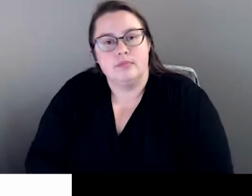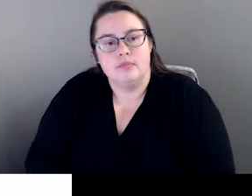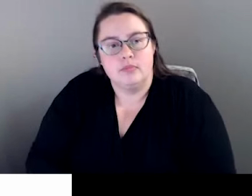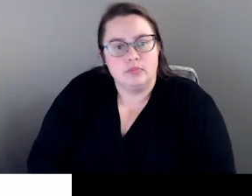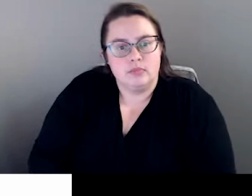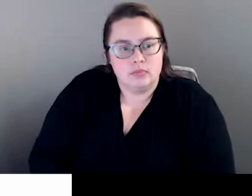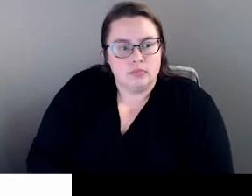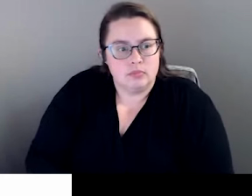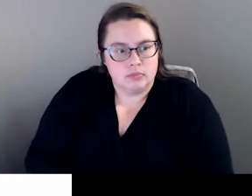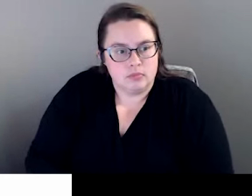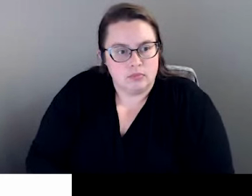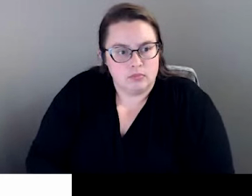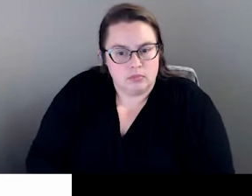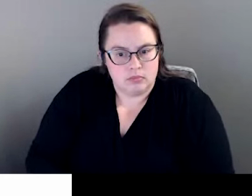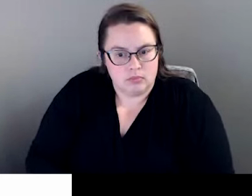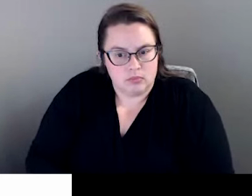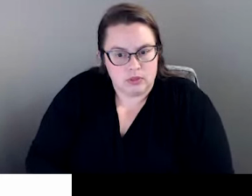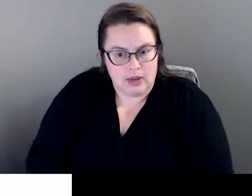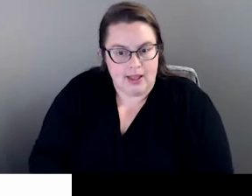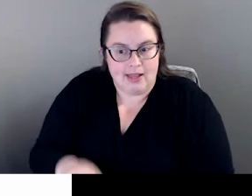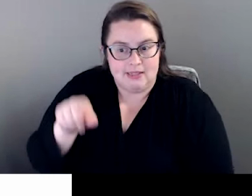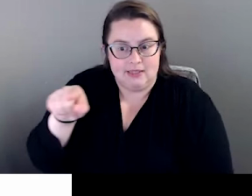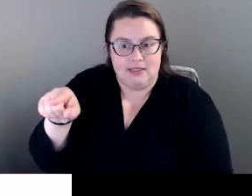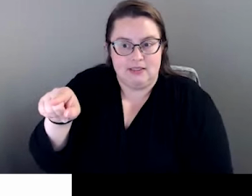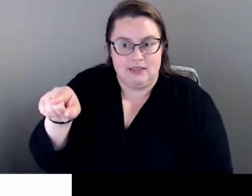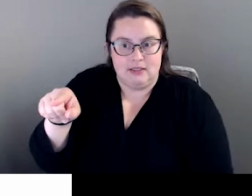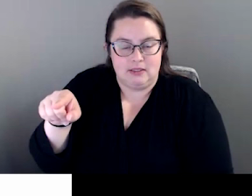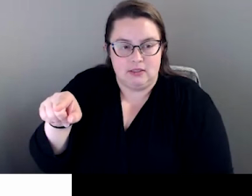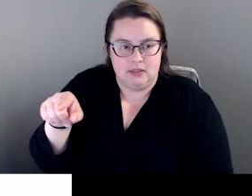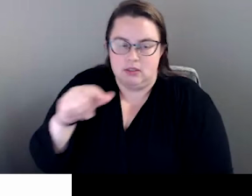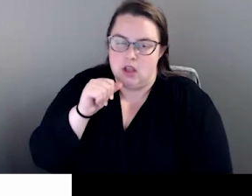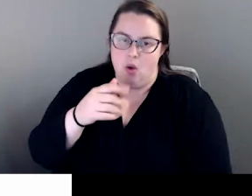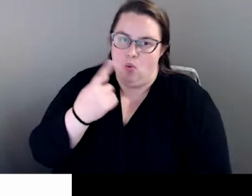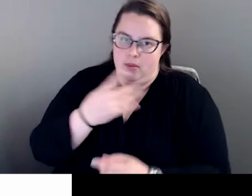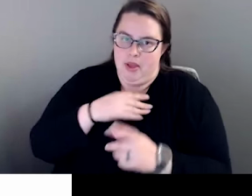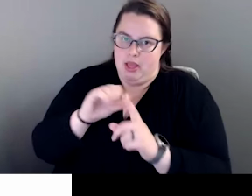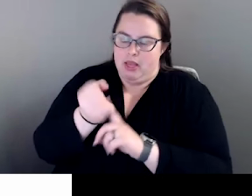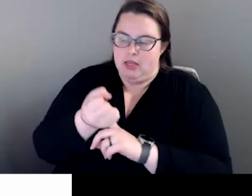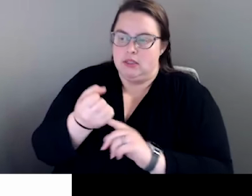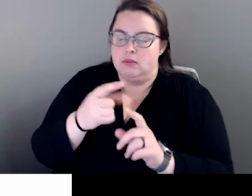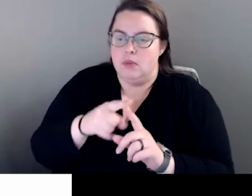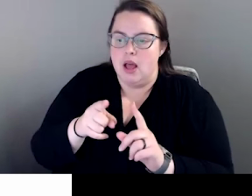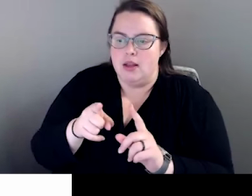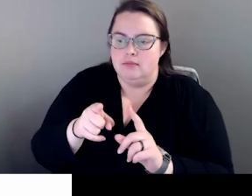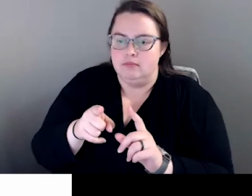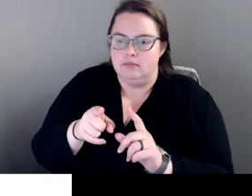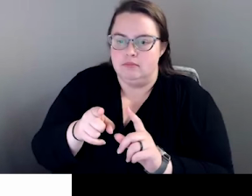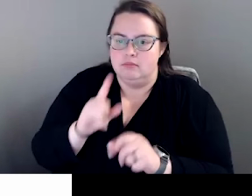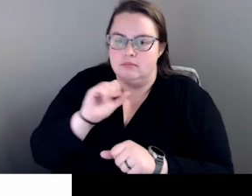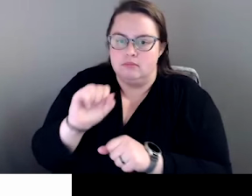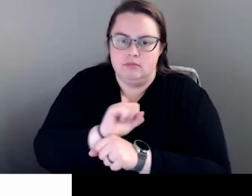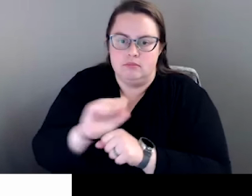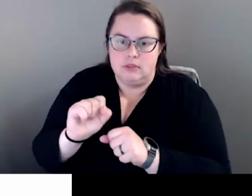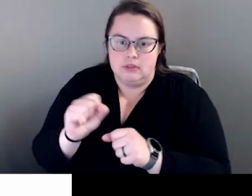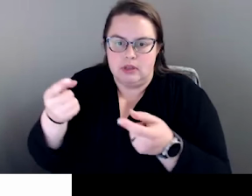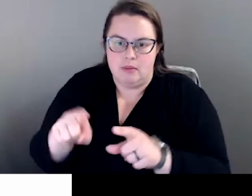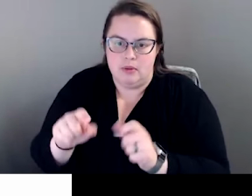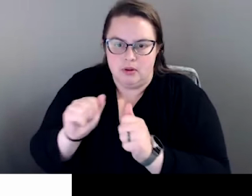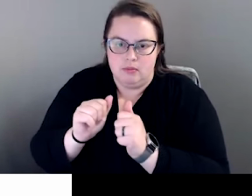And surprisingly, this is not one of my cases, but there has been issues with employees